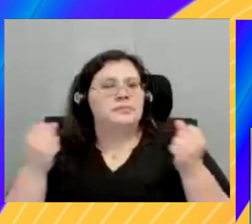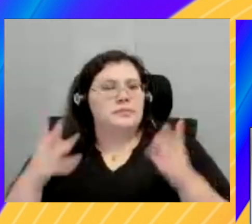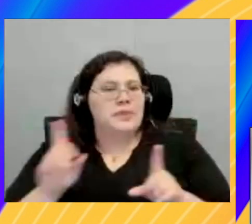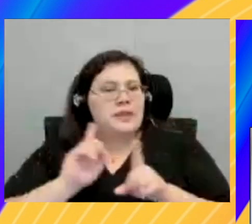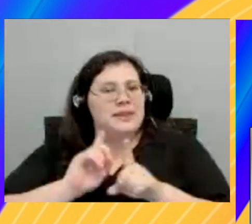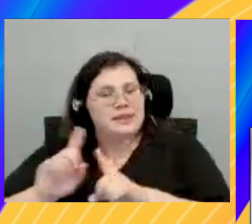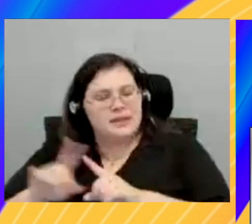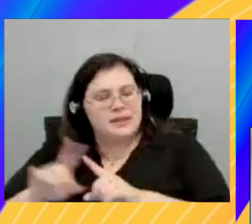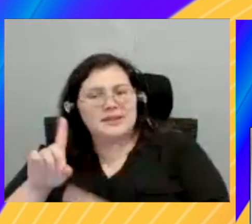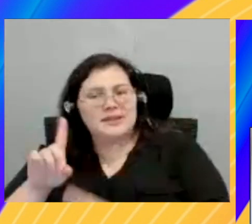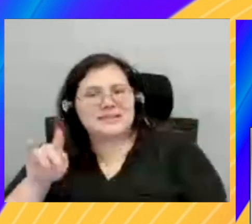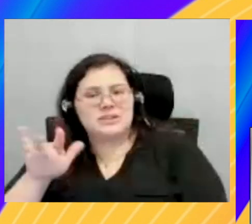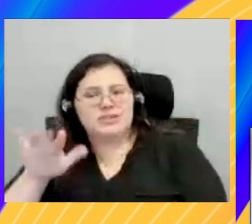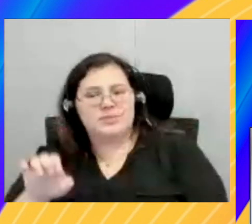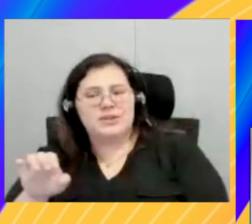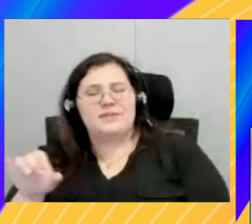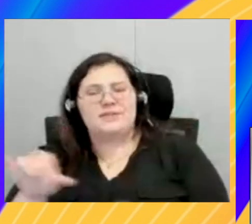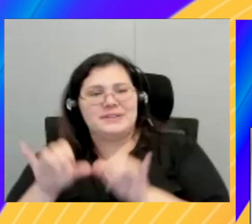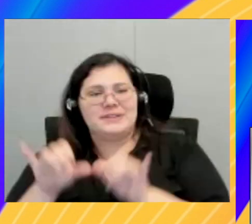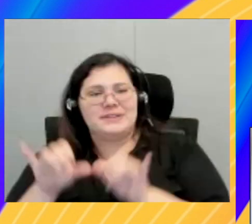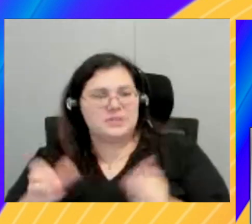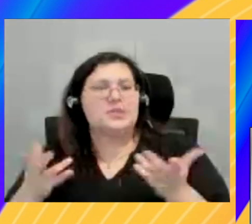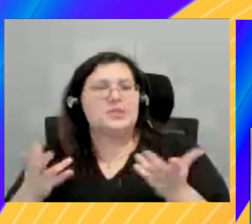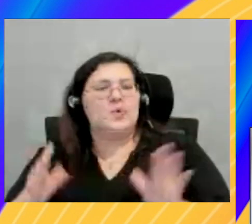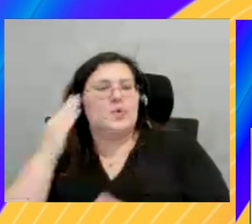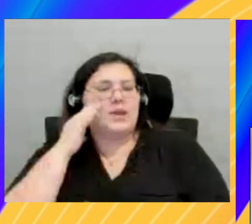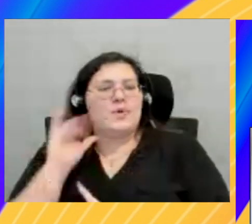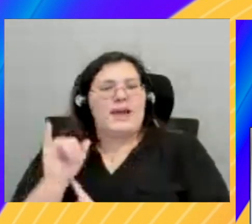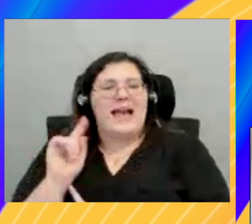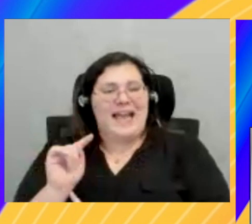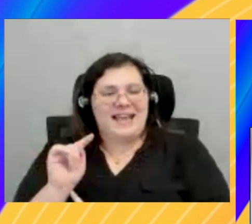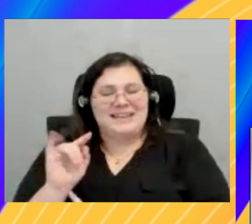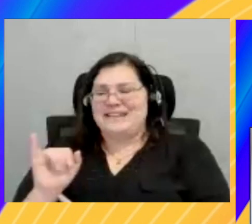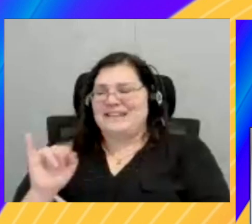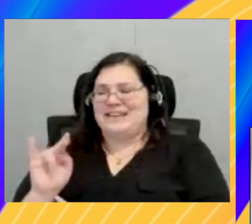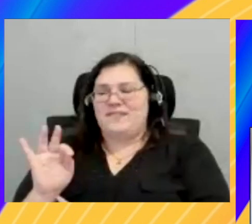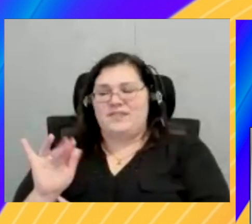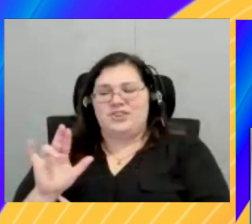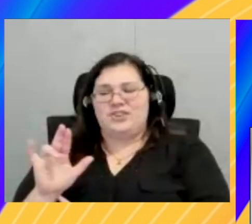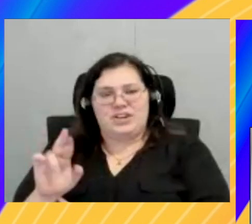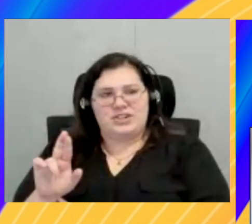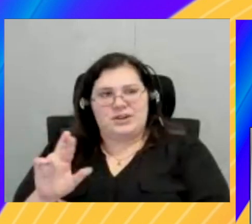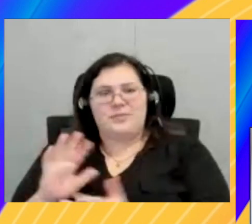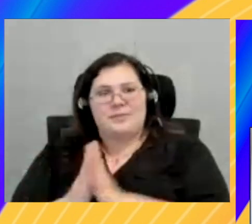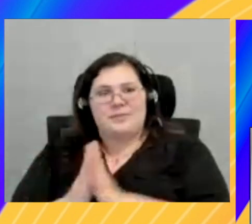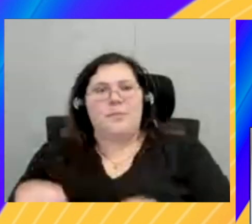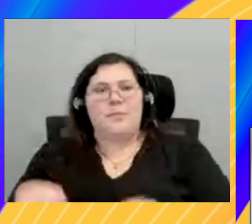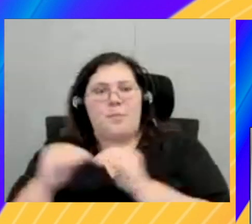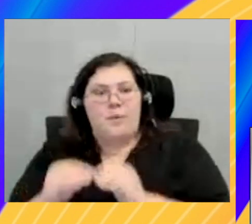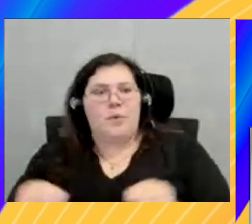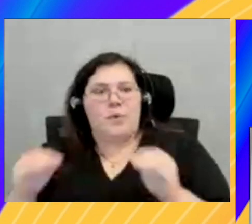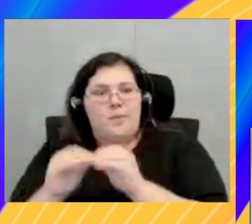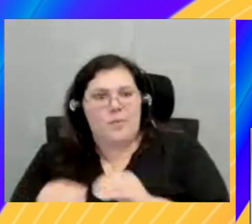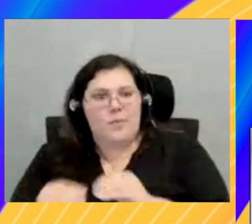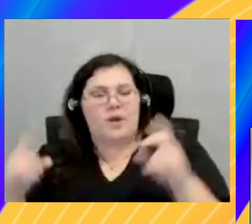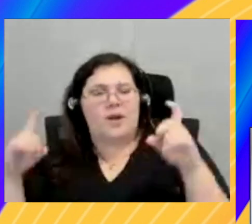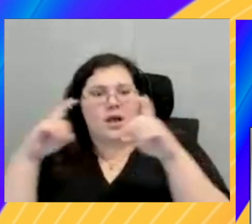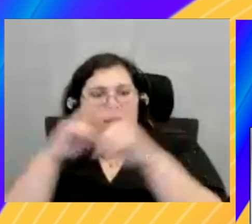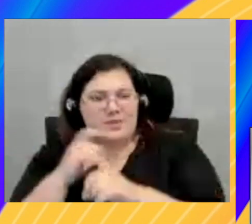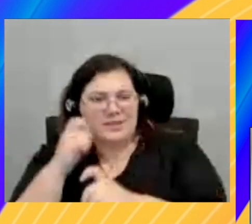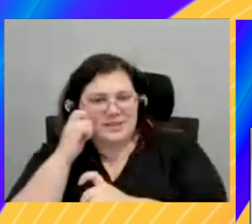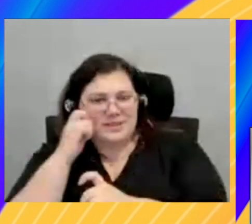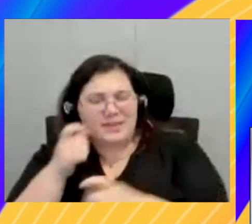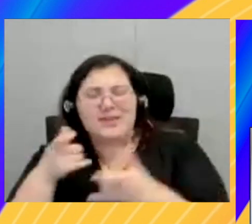all know that our IT infrastructure is getting more and more complex by the day, and you still need to monitor what happens from an end to end flow and